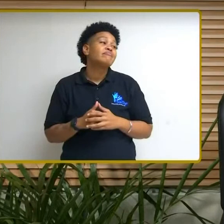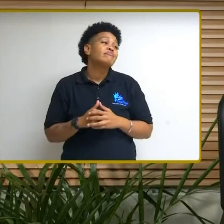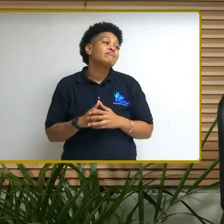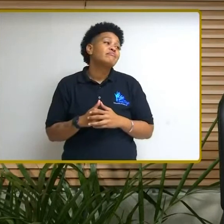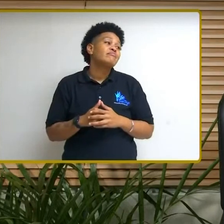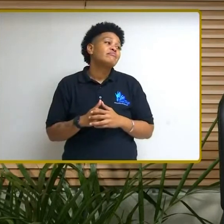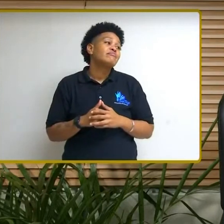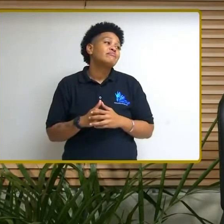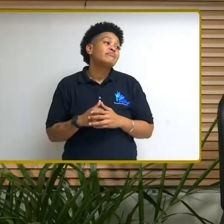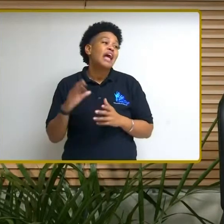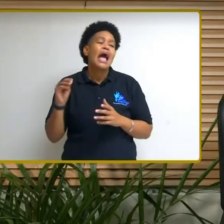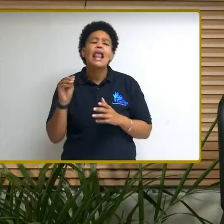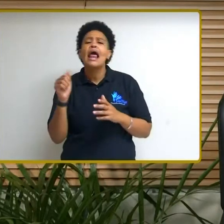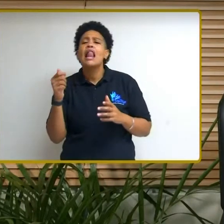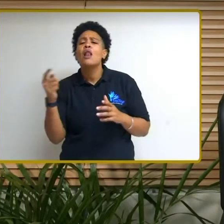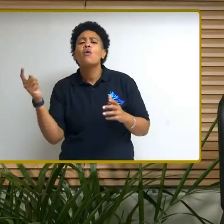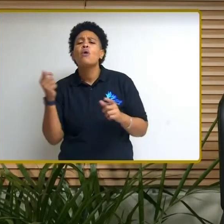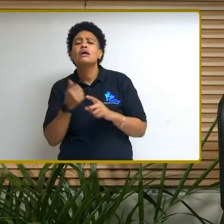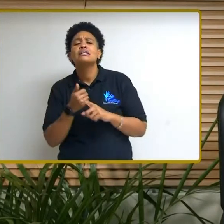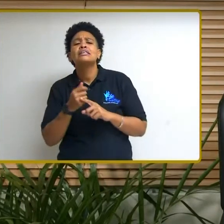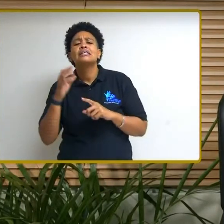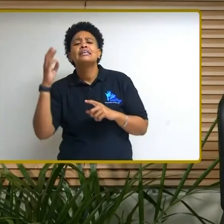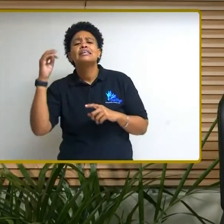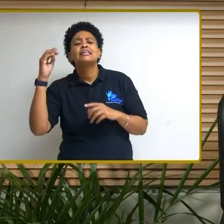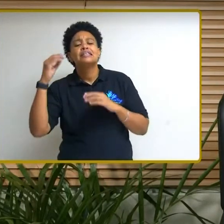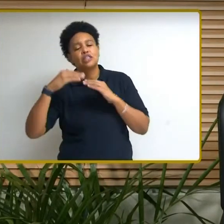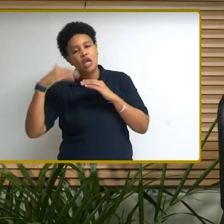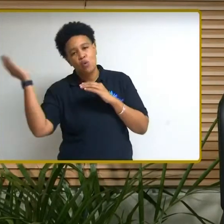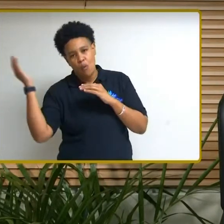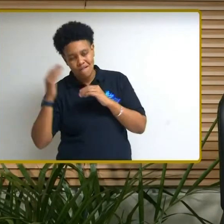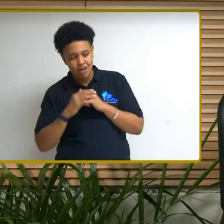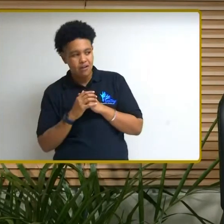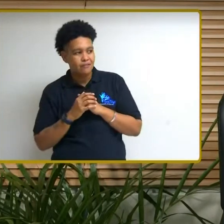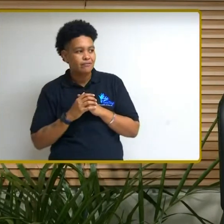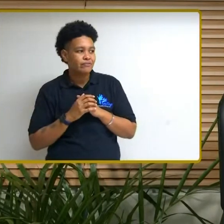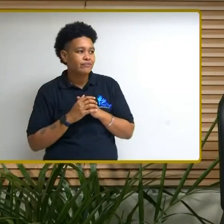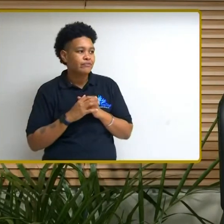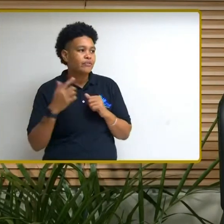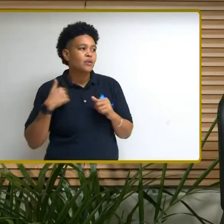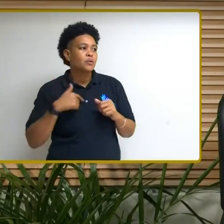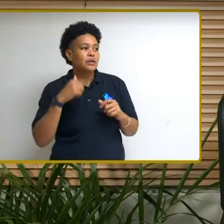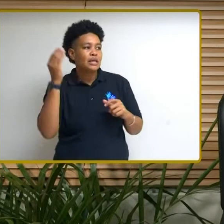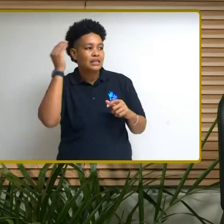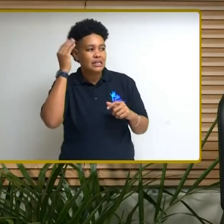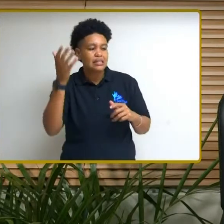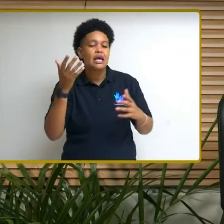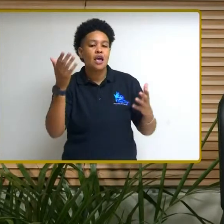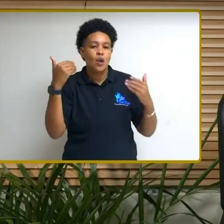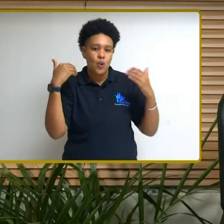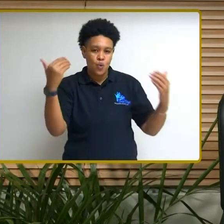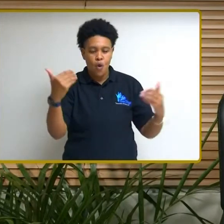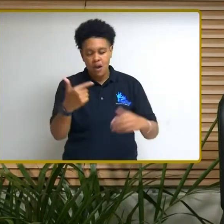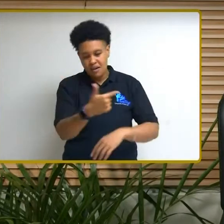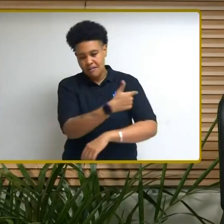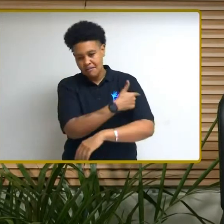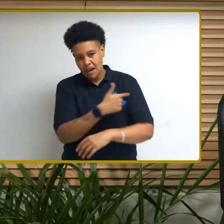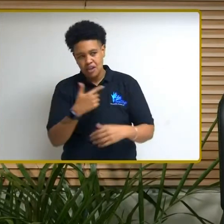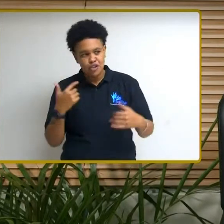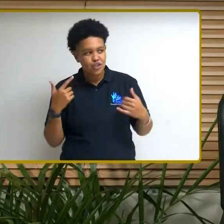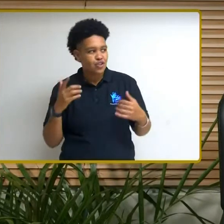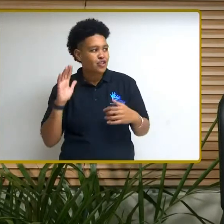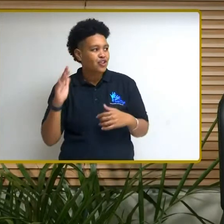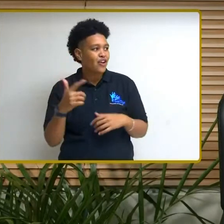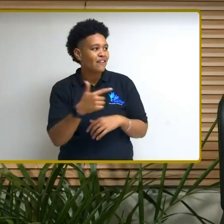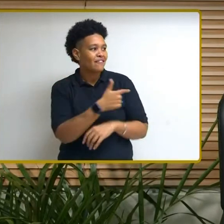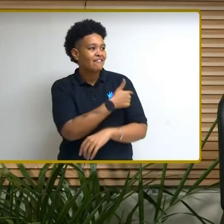Agency, and anyone 60 years and over. We say, get your job, get